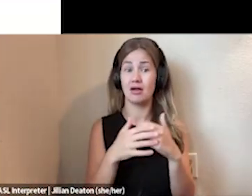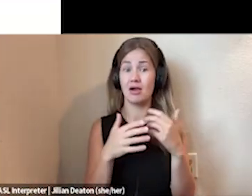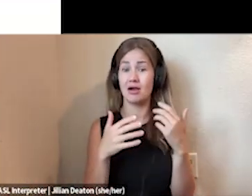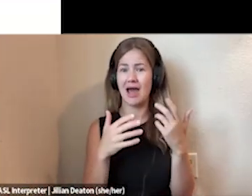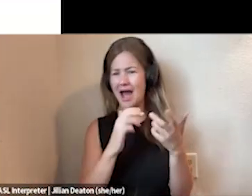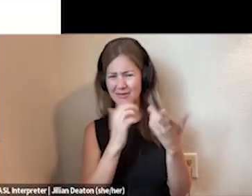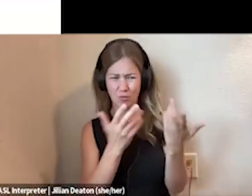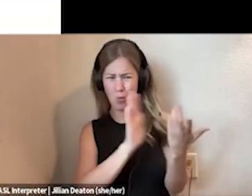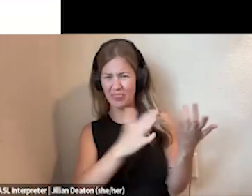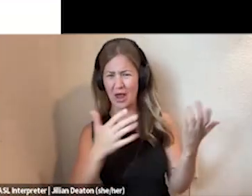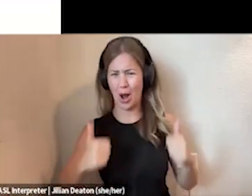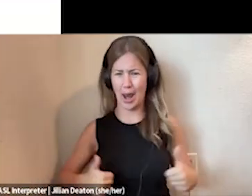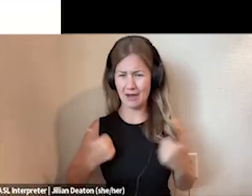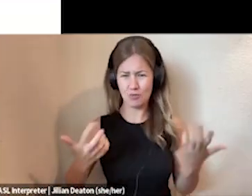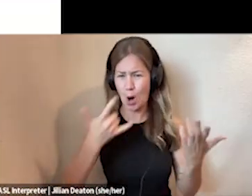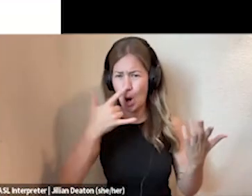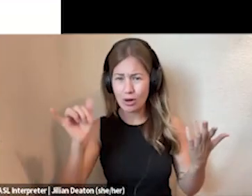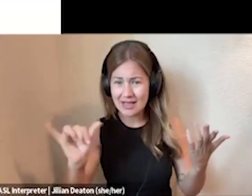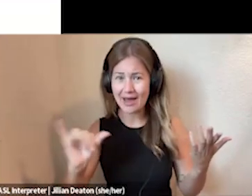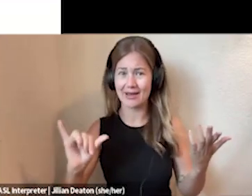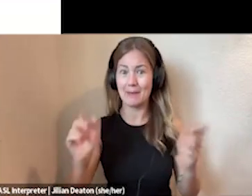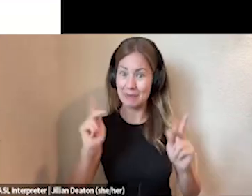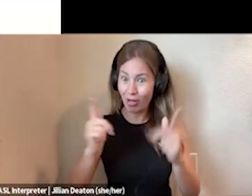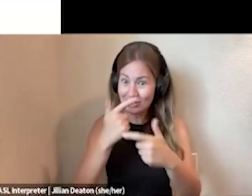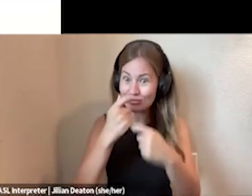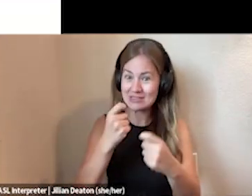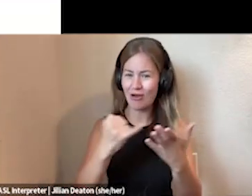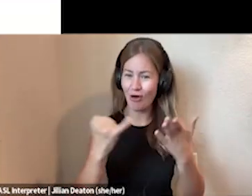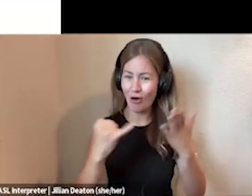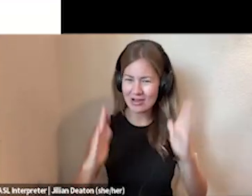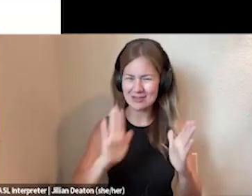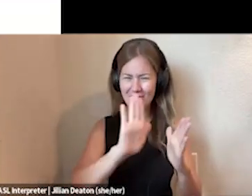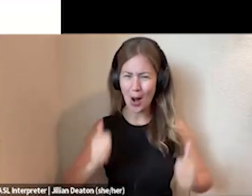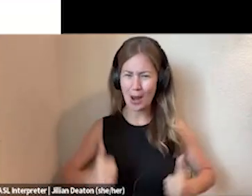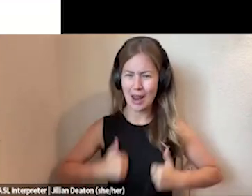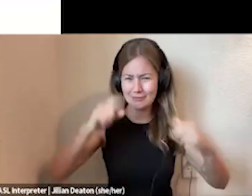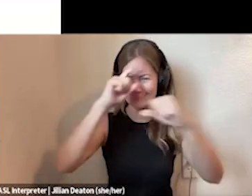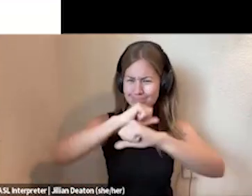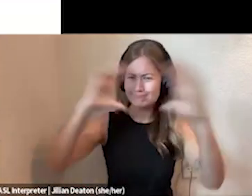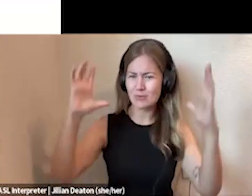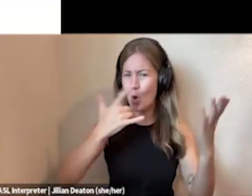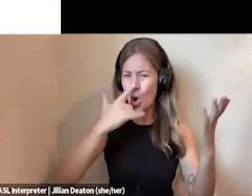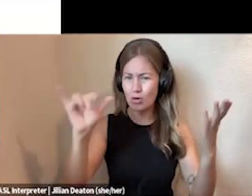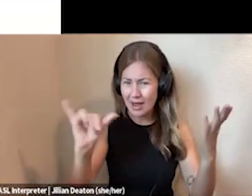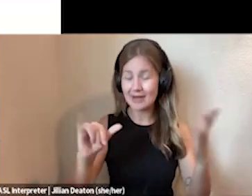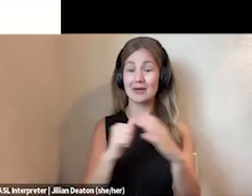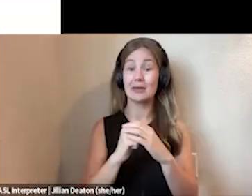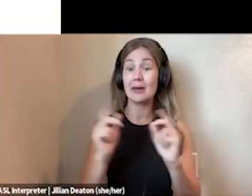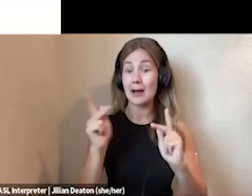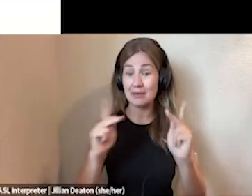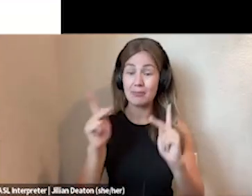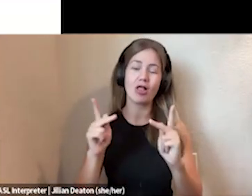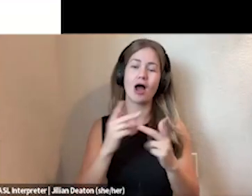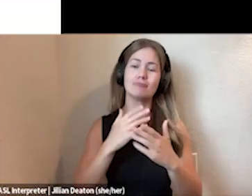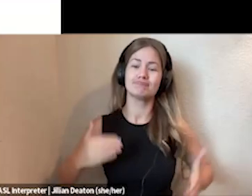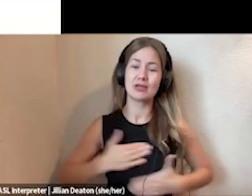a life. People understand, think narrative, beginning, middle, end, and they understand